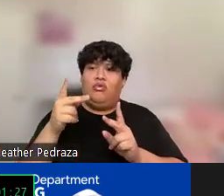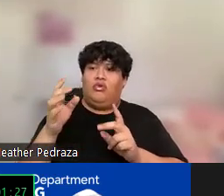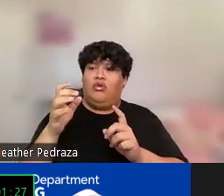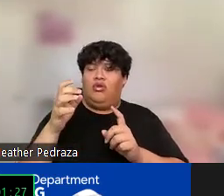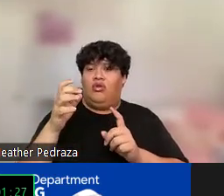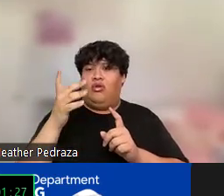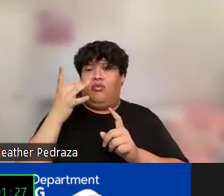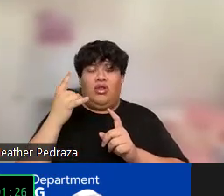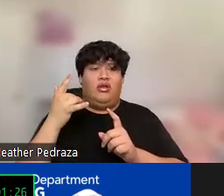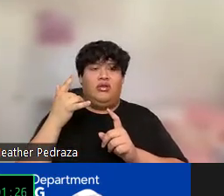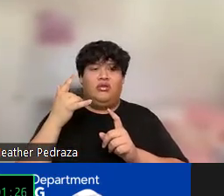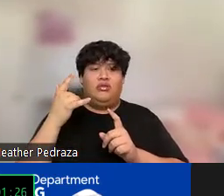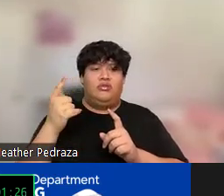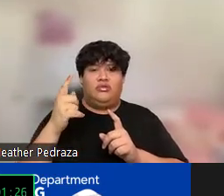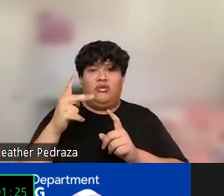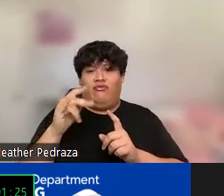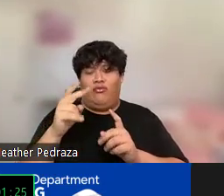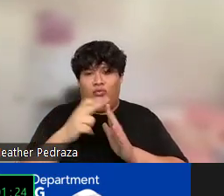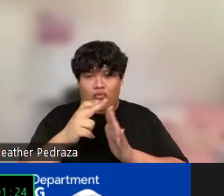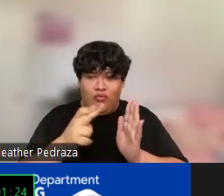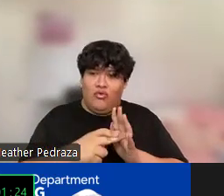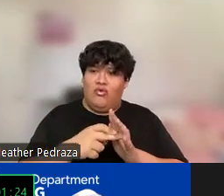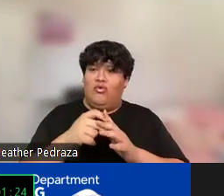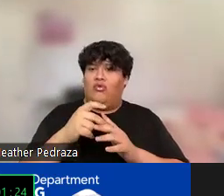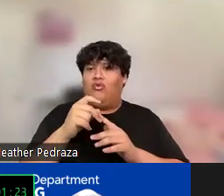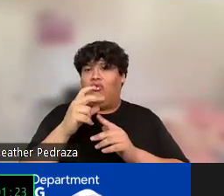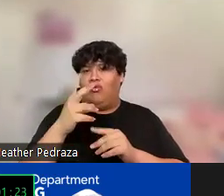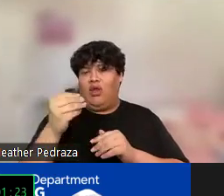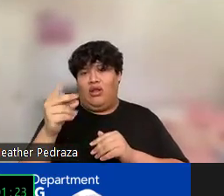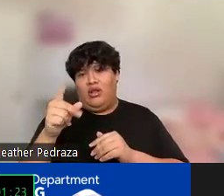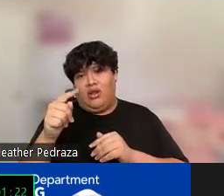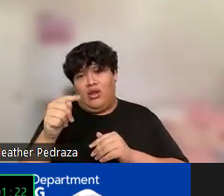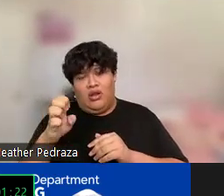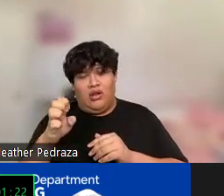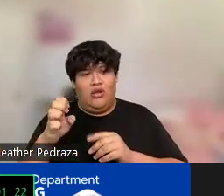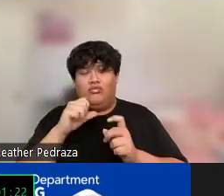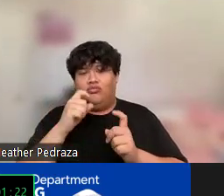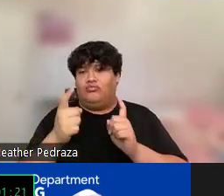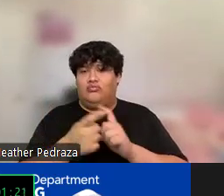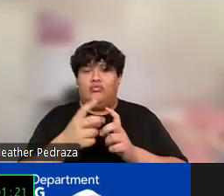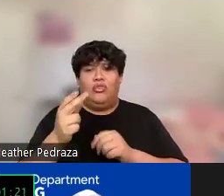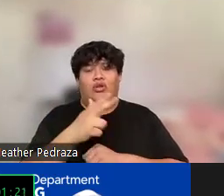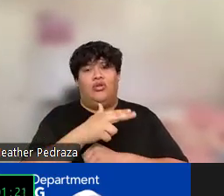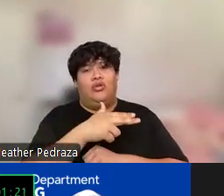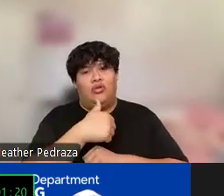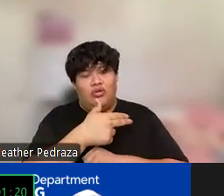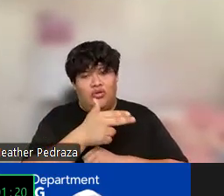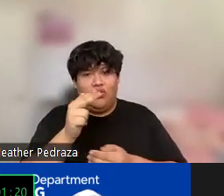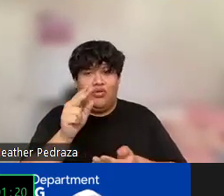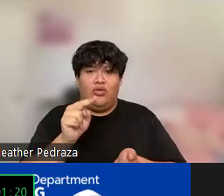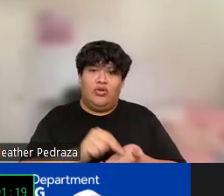conglomerates, because of HIPAA violations and data breaches. But nursing homes are allowing